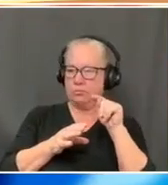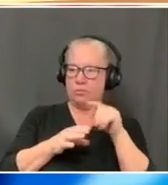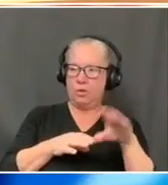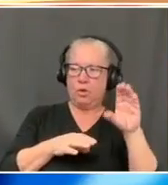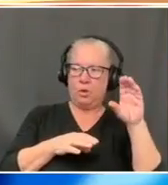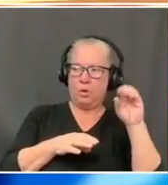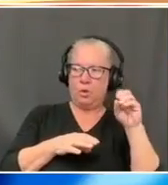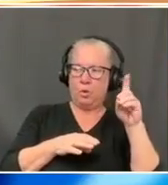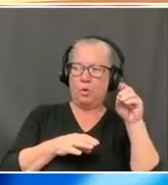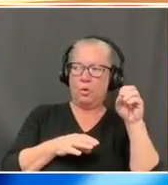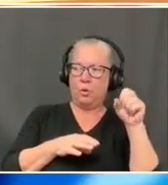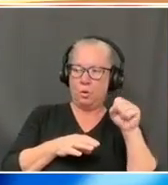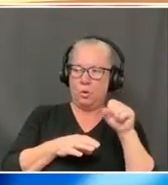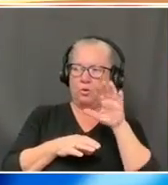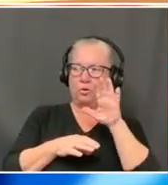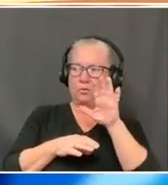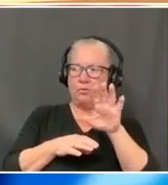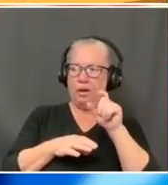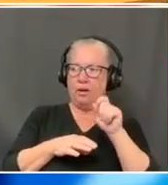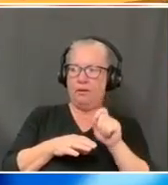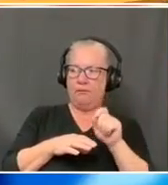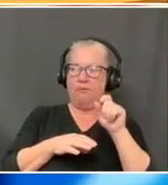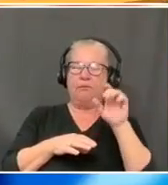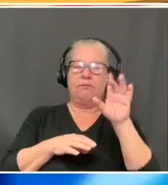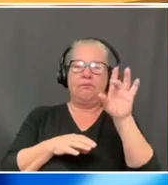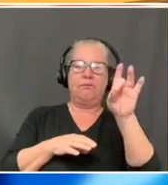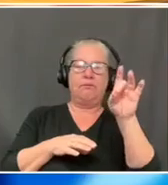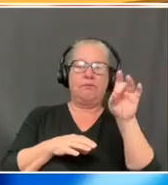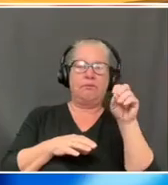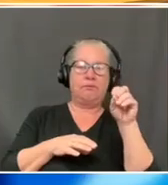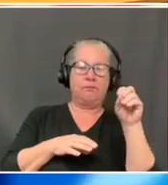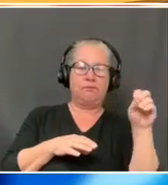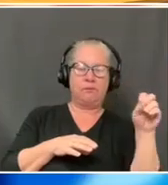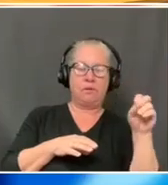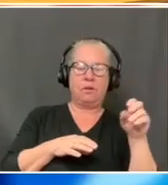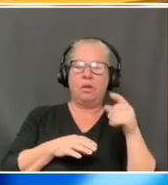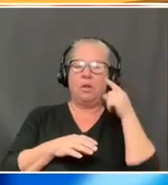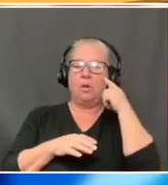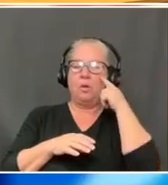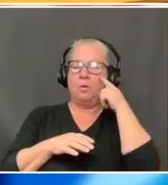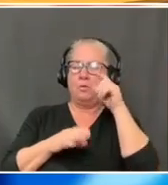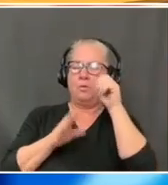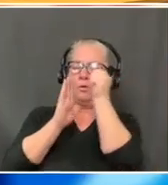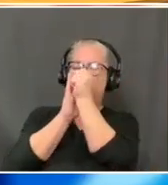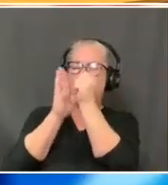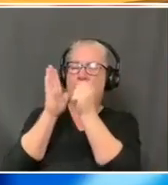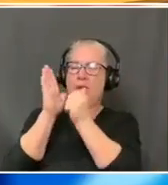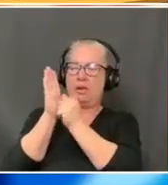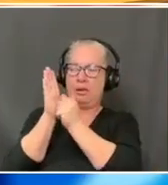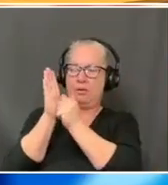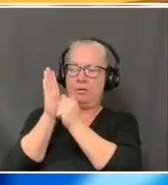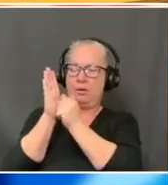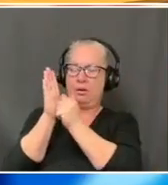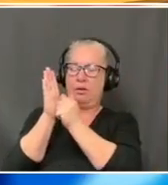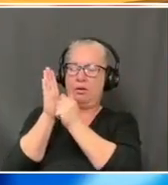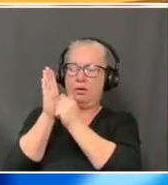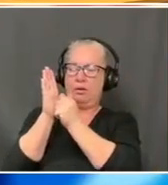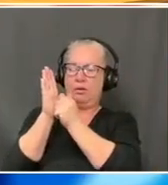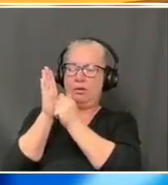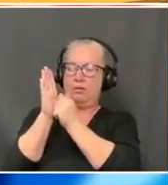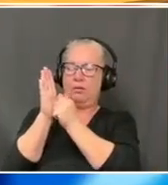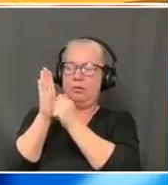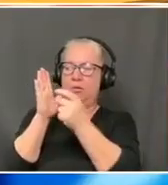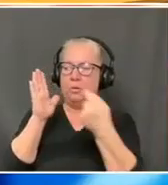codes 5800? So, per the California School Accounting Manual, there are object codes.